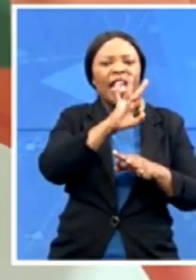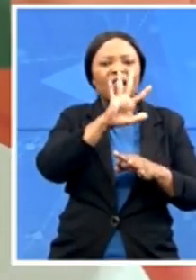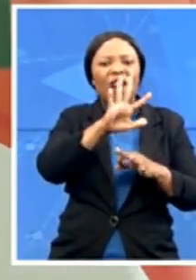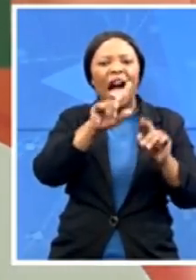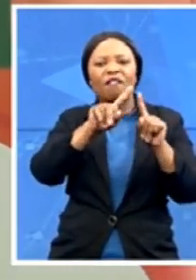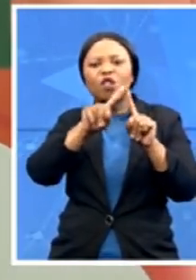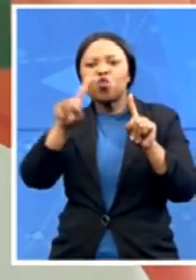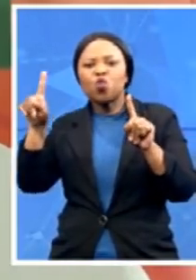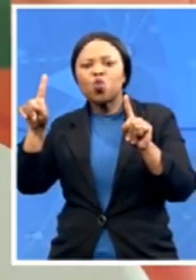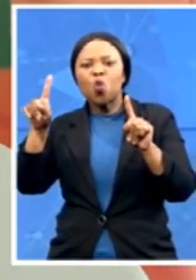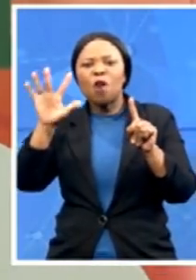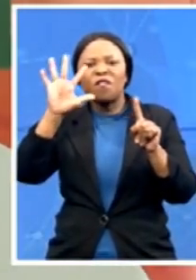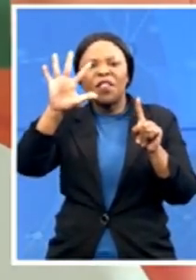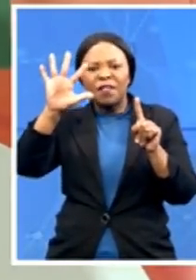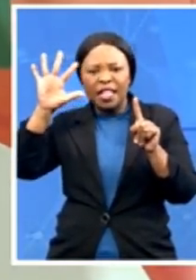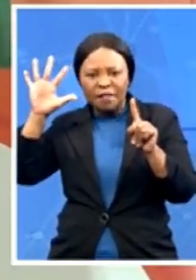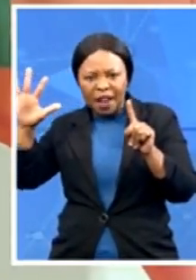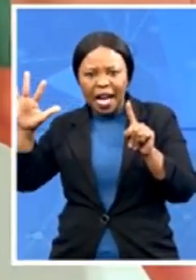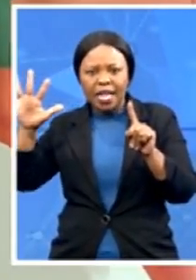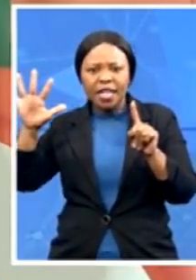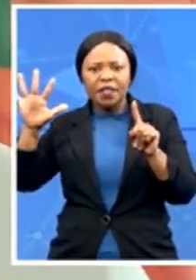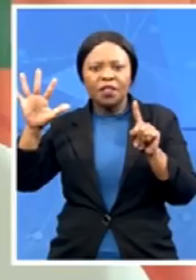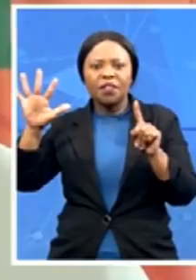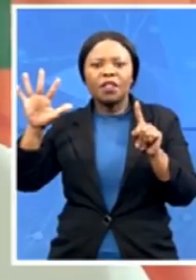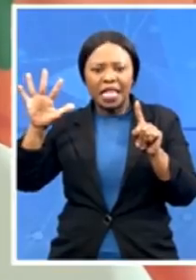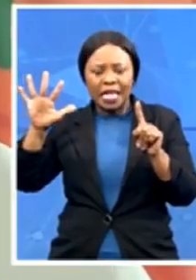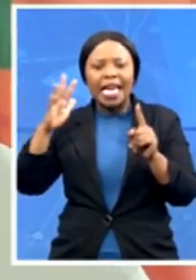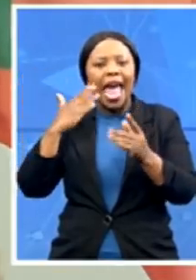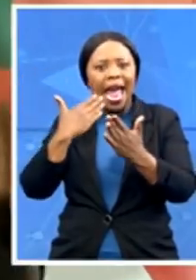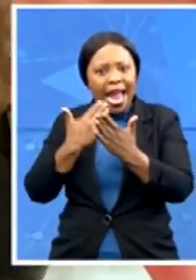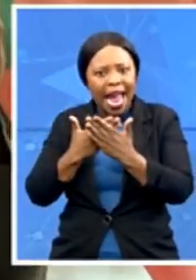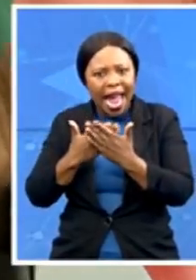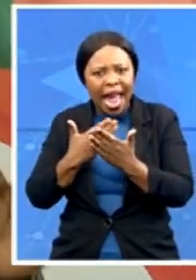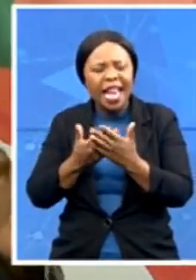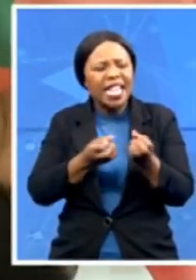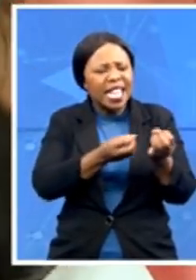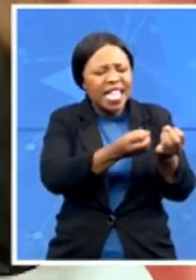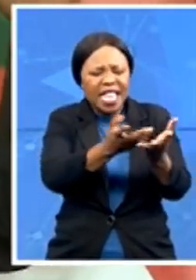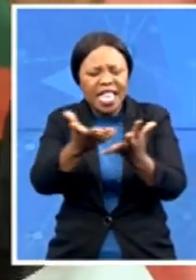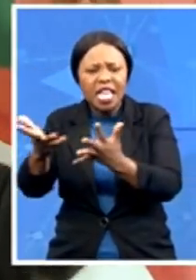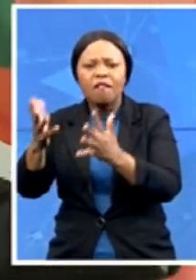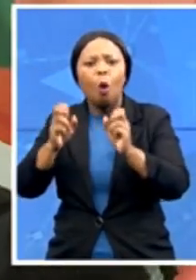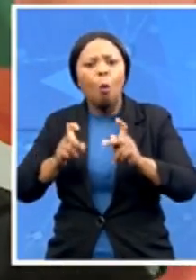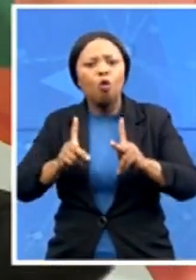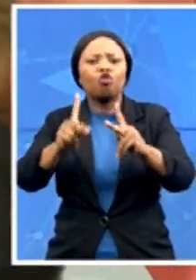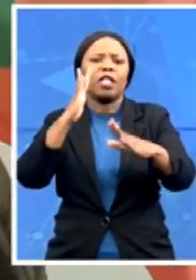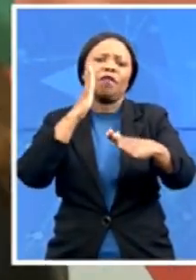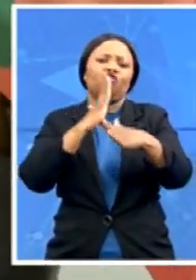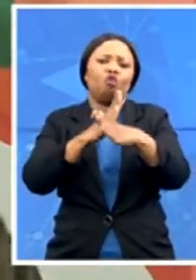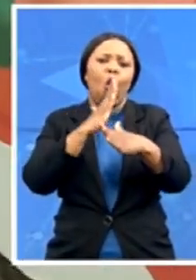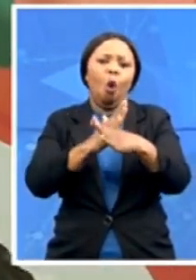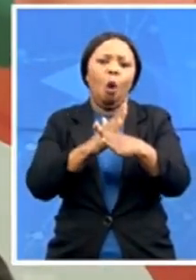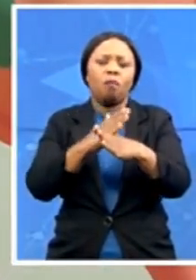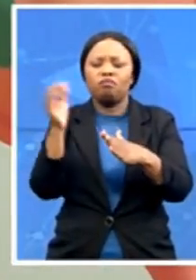55. Kulapho bebefama ke ngokubanikwe umsebenzi. Baqeshwe ukuthi make sure